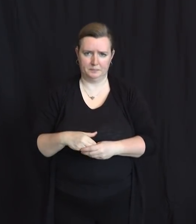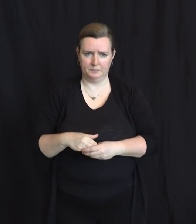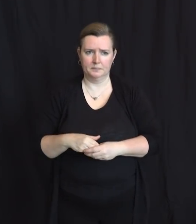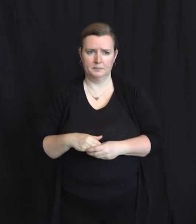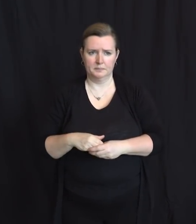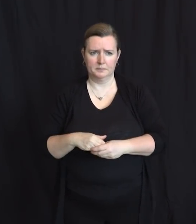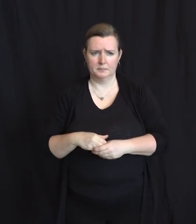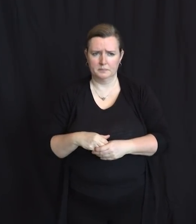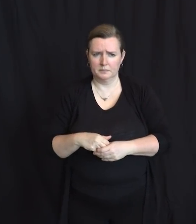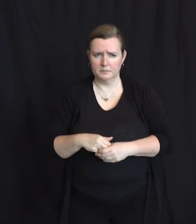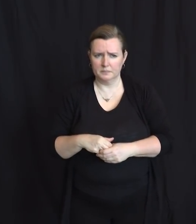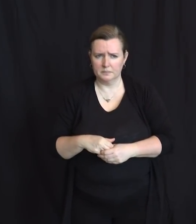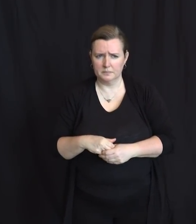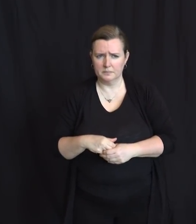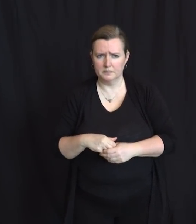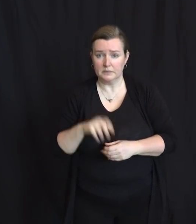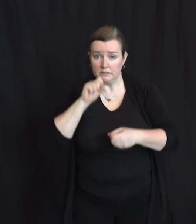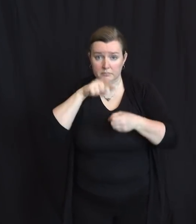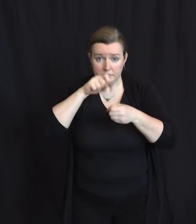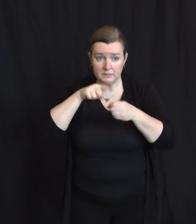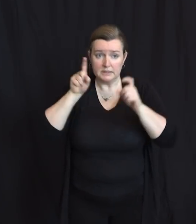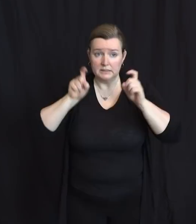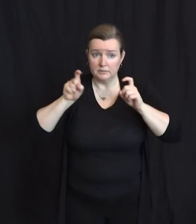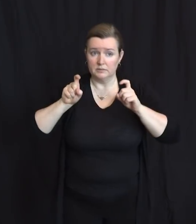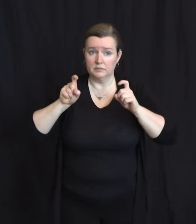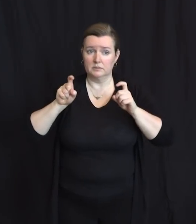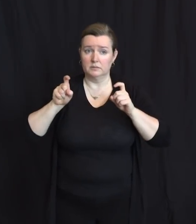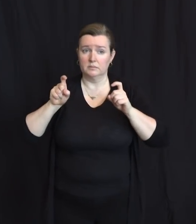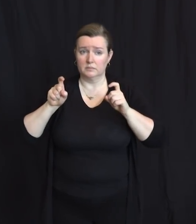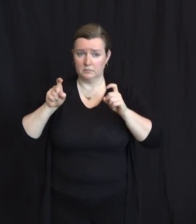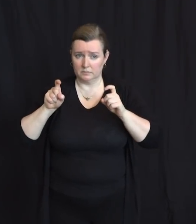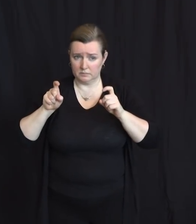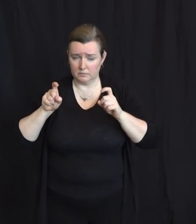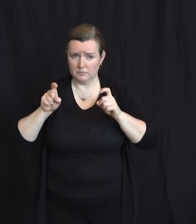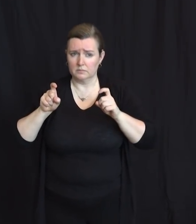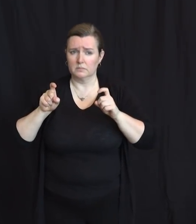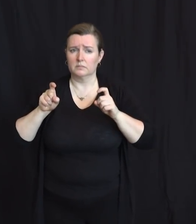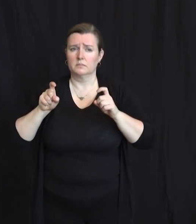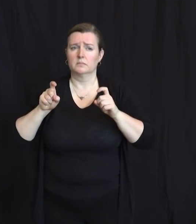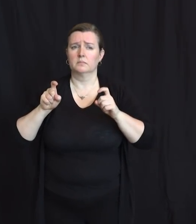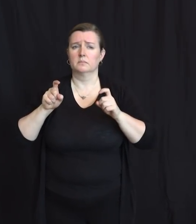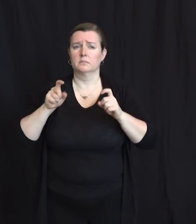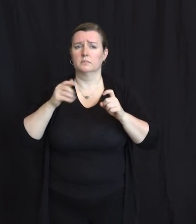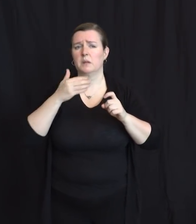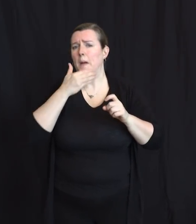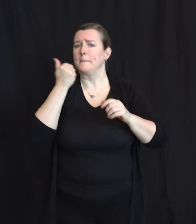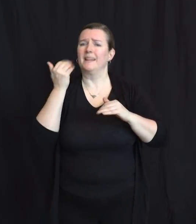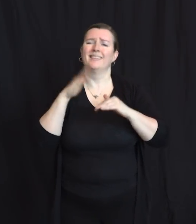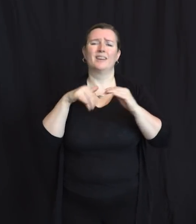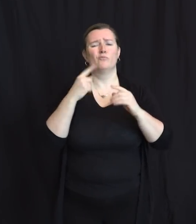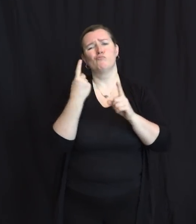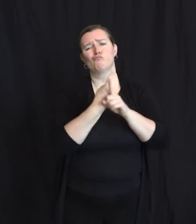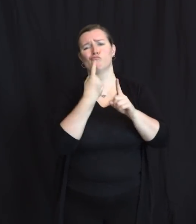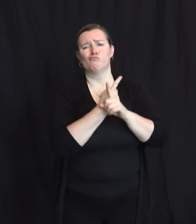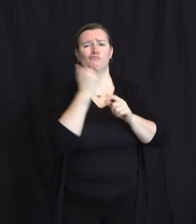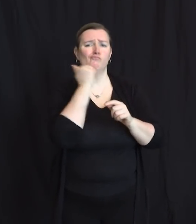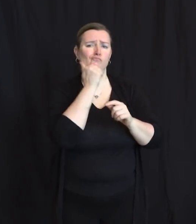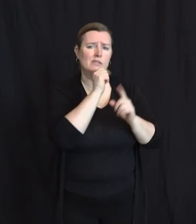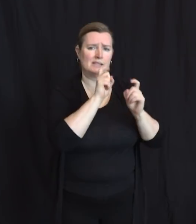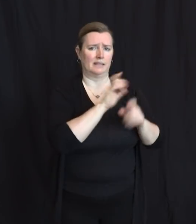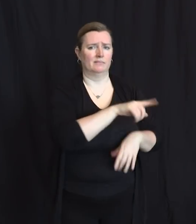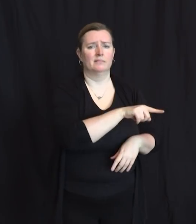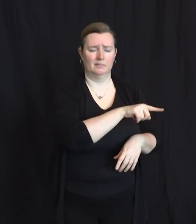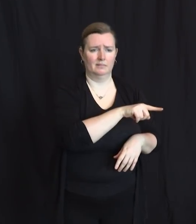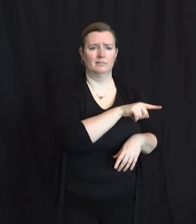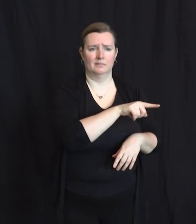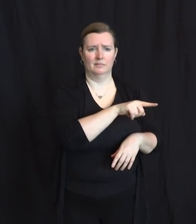that the saliva-based test actually looks like it performs better than the normal testing. This approach,